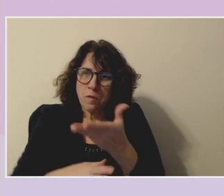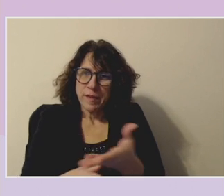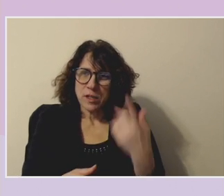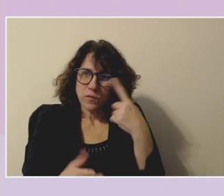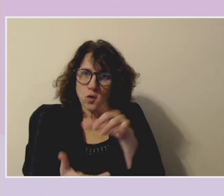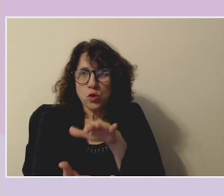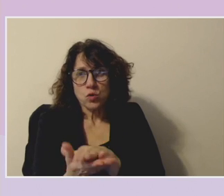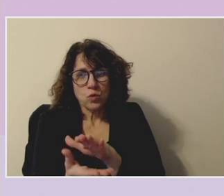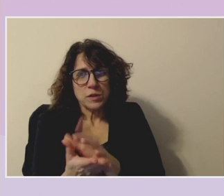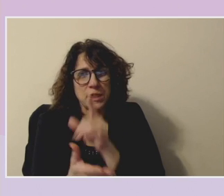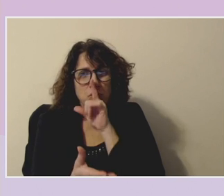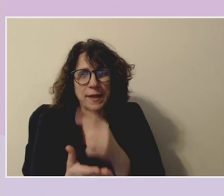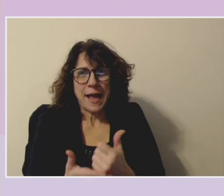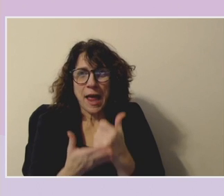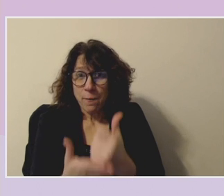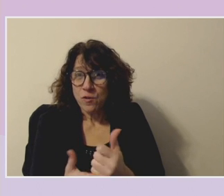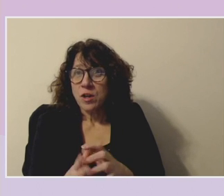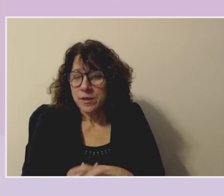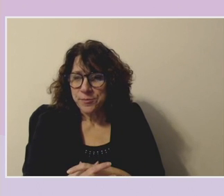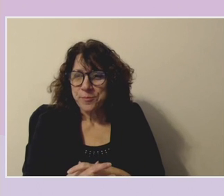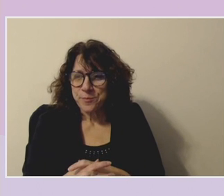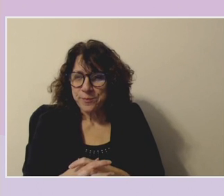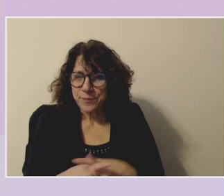helpful for us to hear.